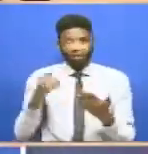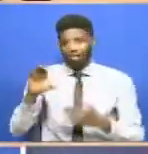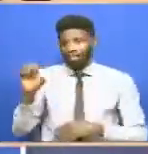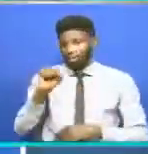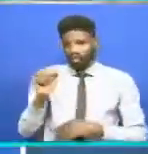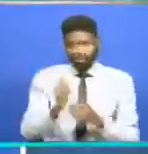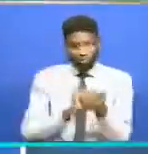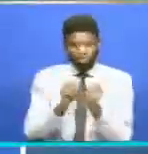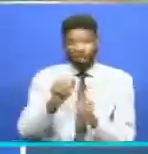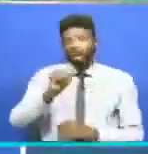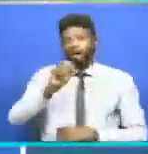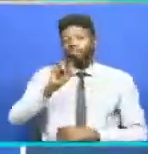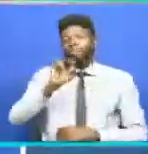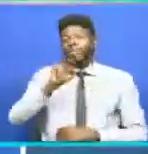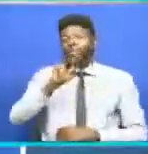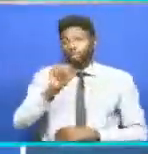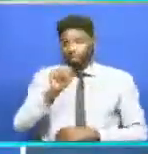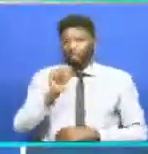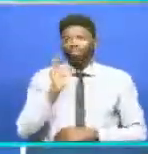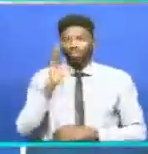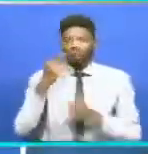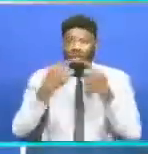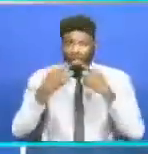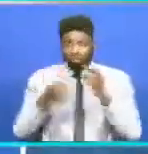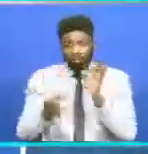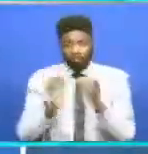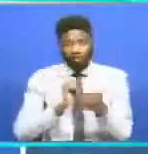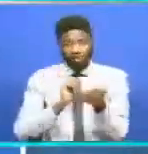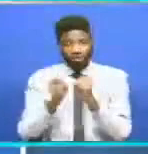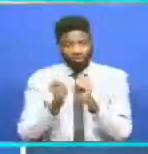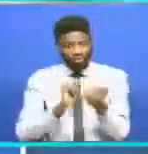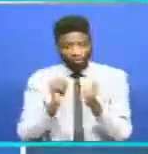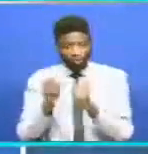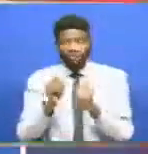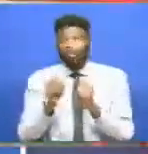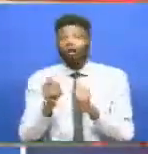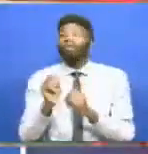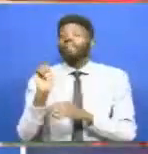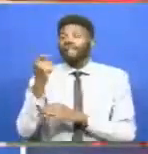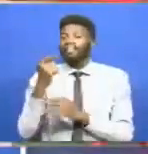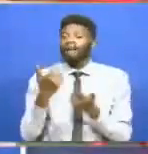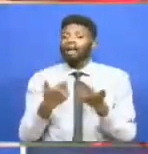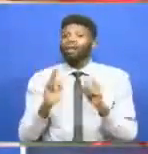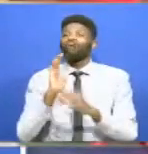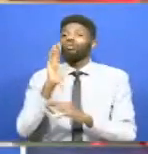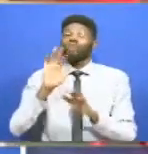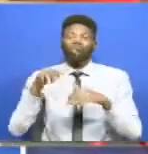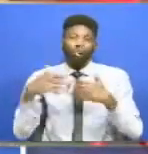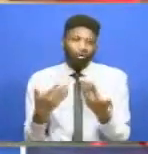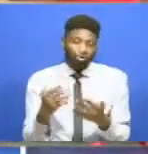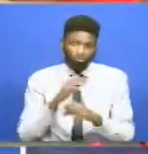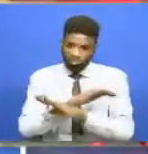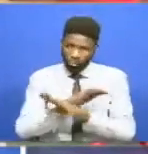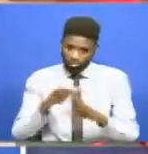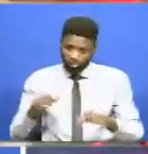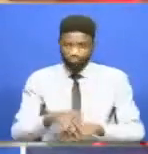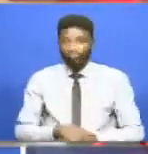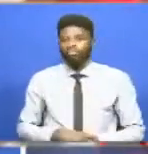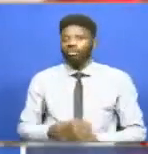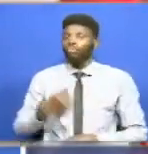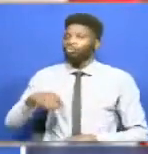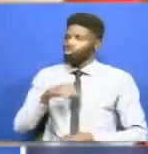announce whether sporting activities will be resumed in the country or not. We just urge the sports, yes, to